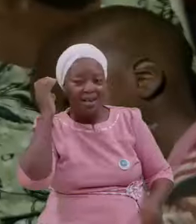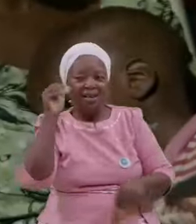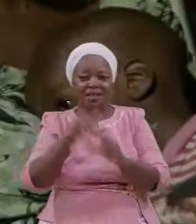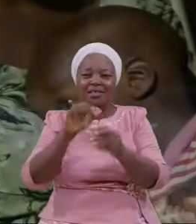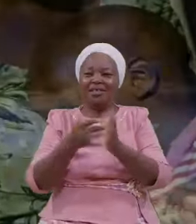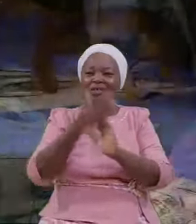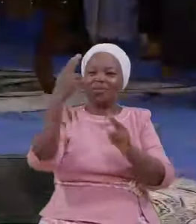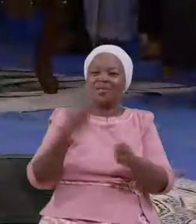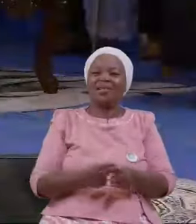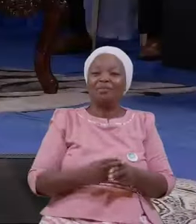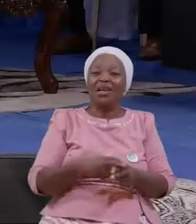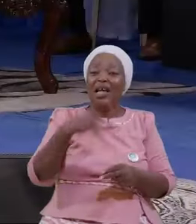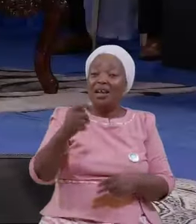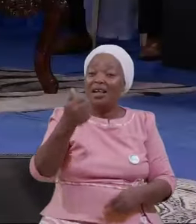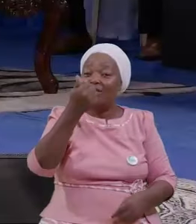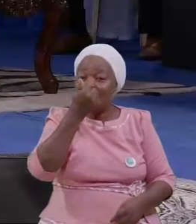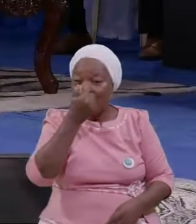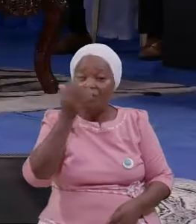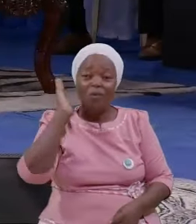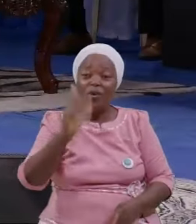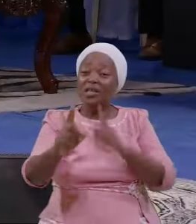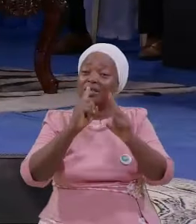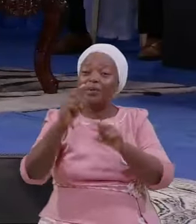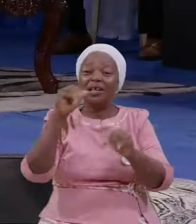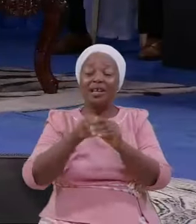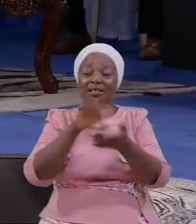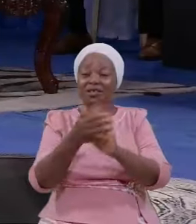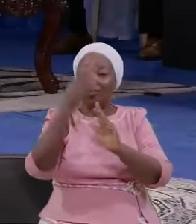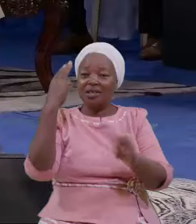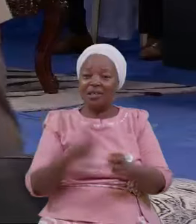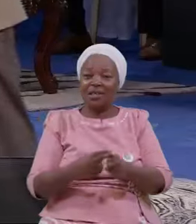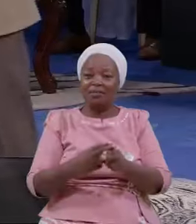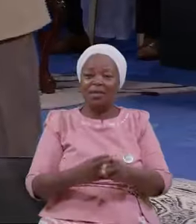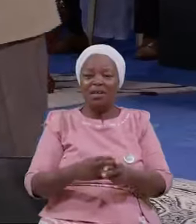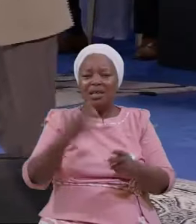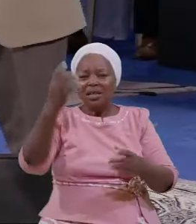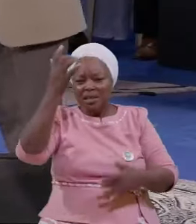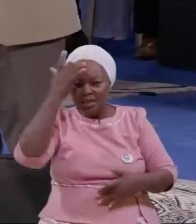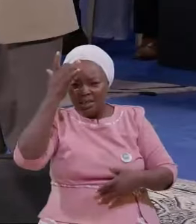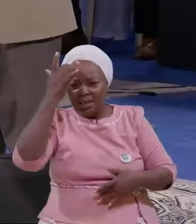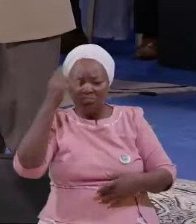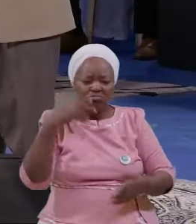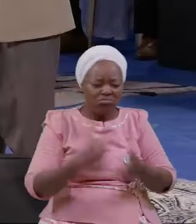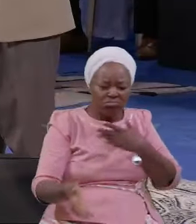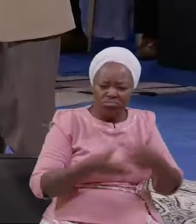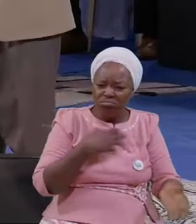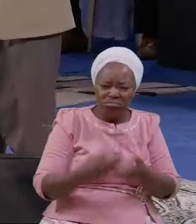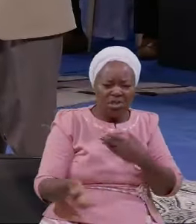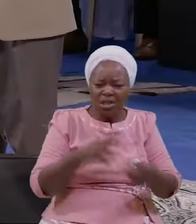The dumb will speak. Infirmity, whatever impotence you